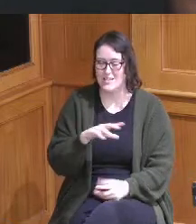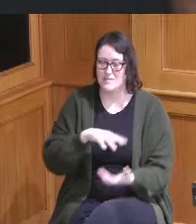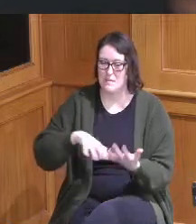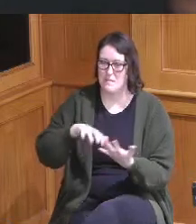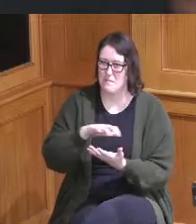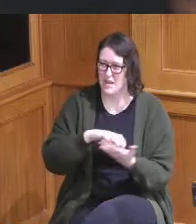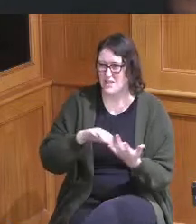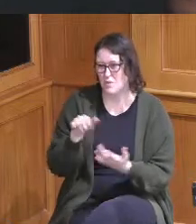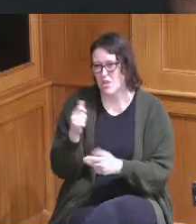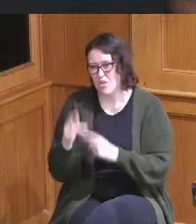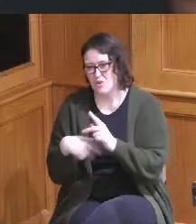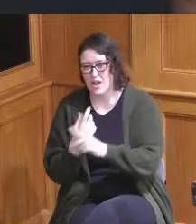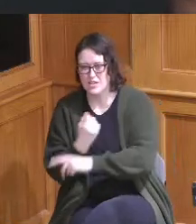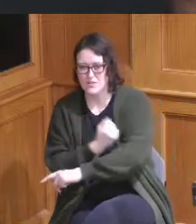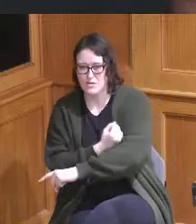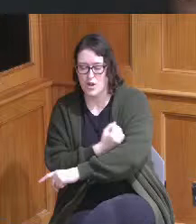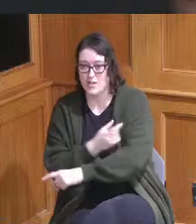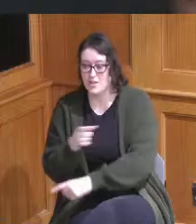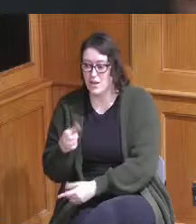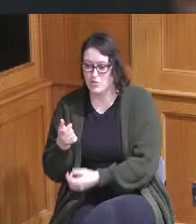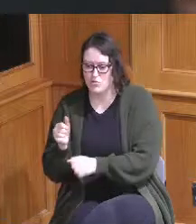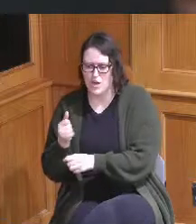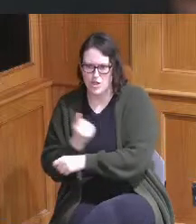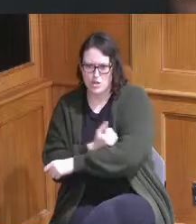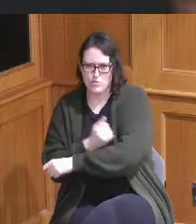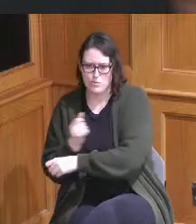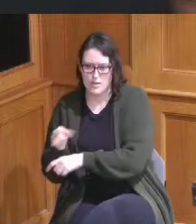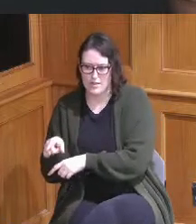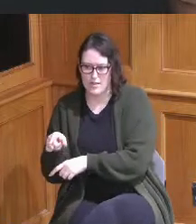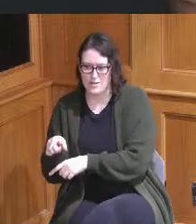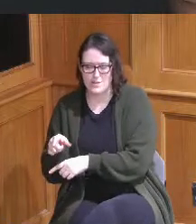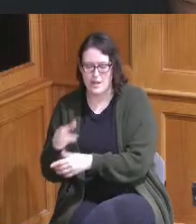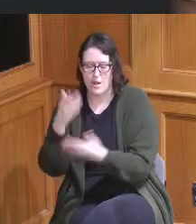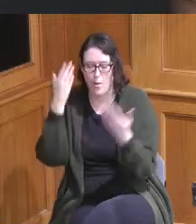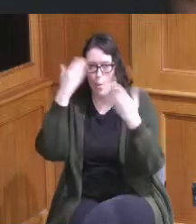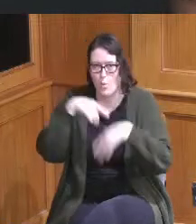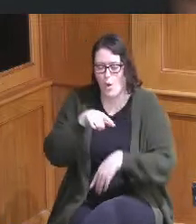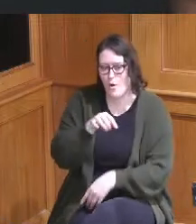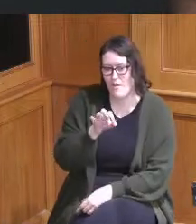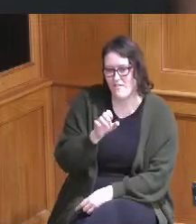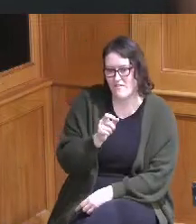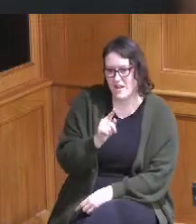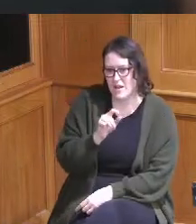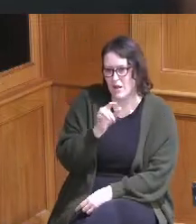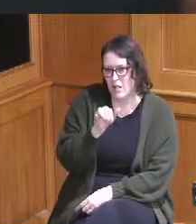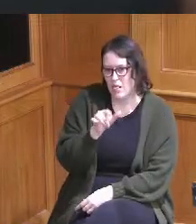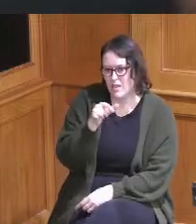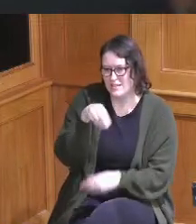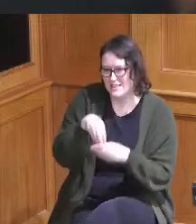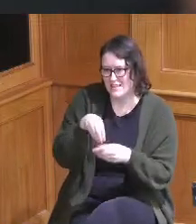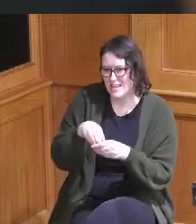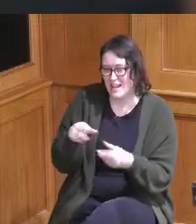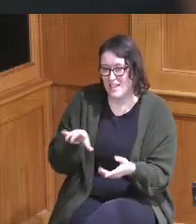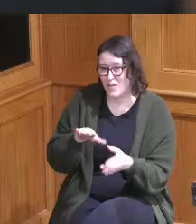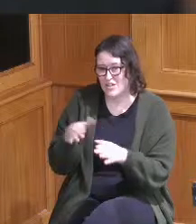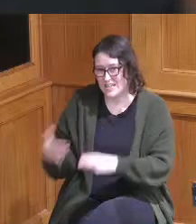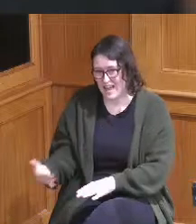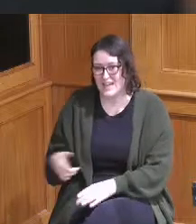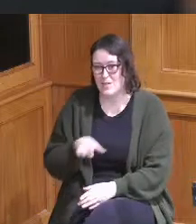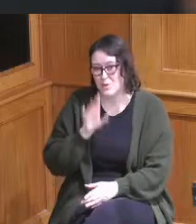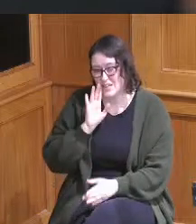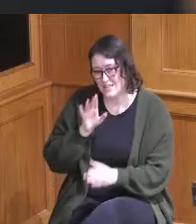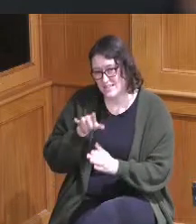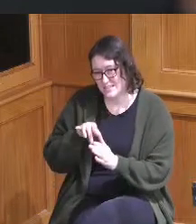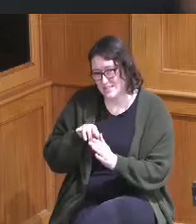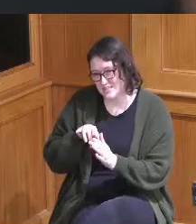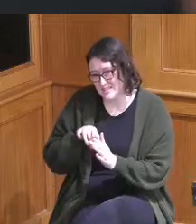drugs. People are unwittingly using these drugs and dying. So we just wanted to put out the alert and make sure that people were aware